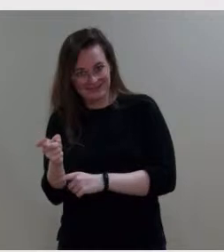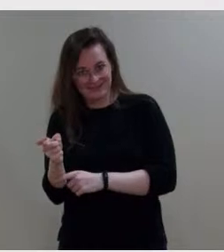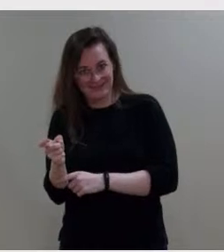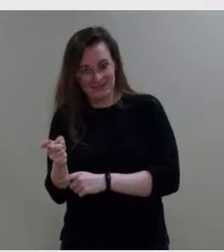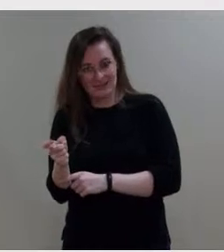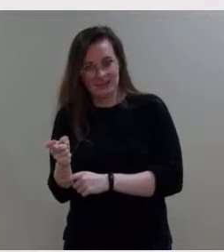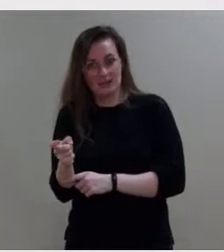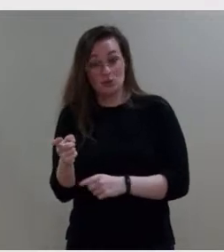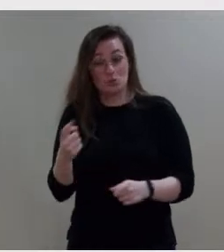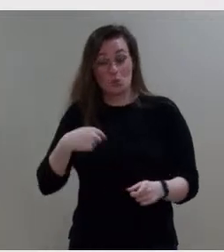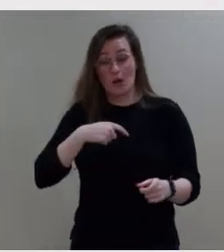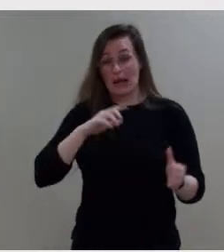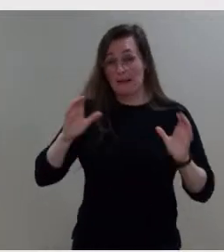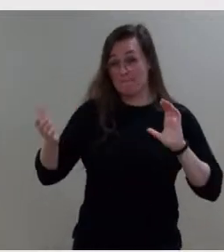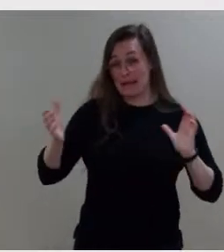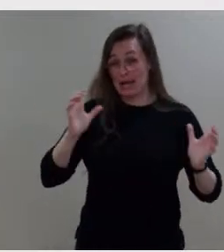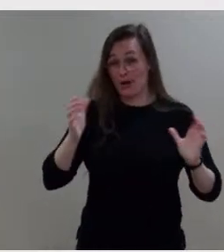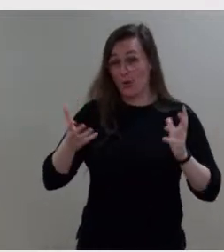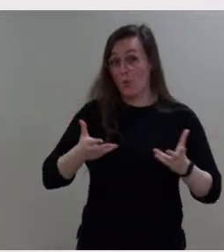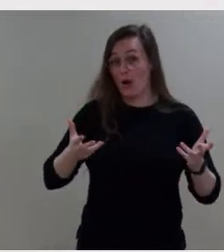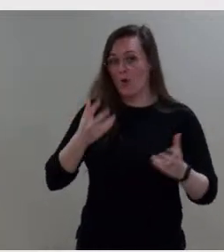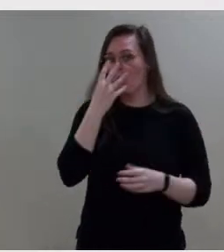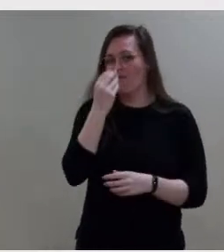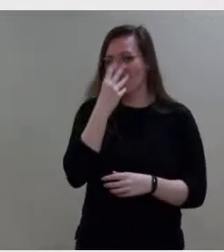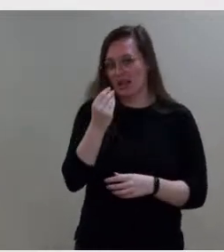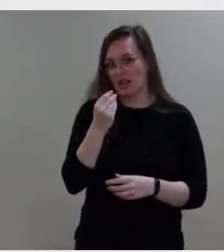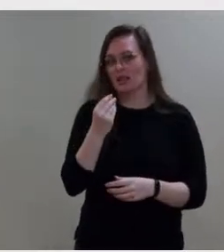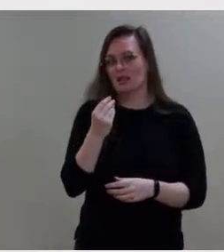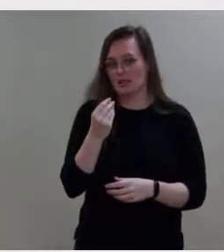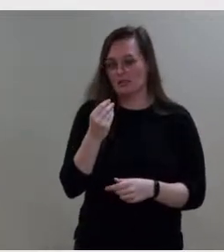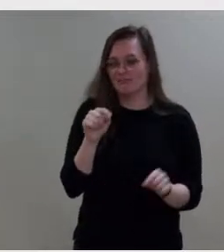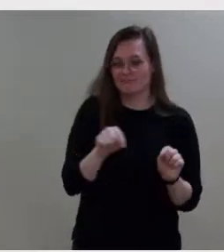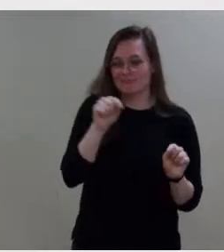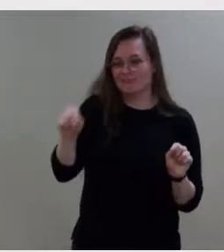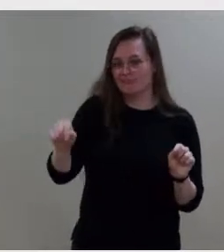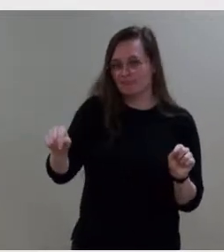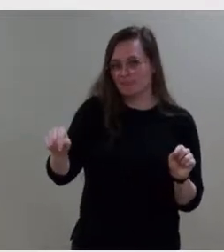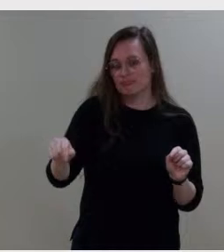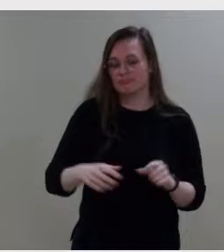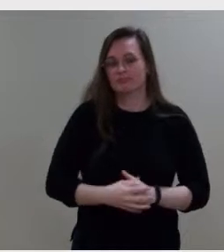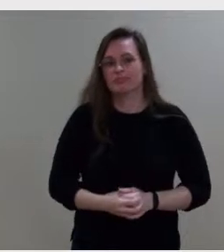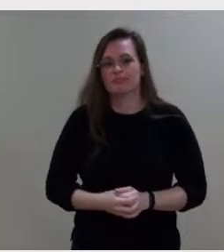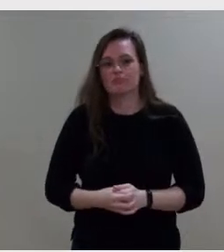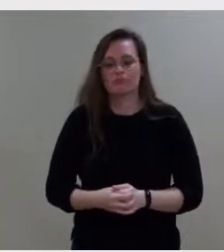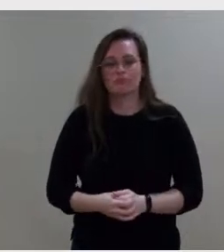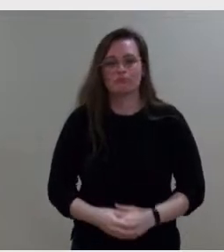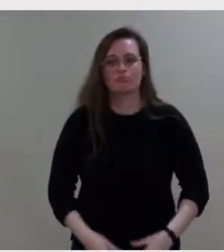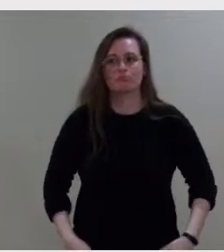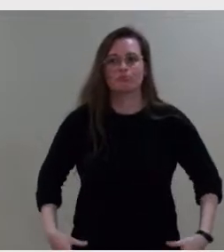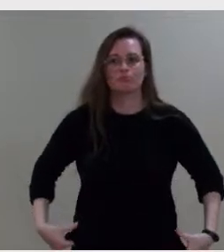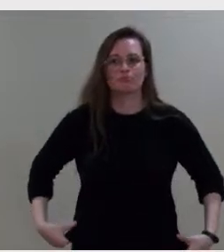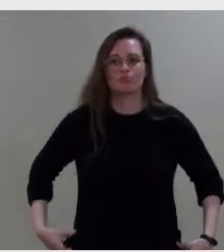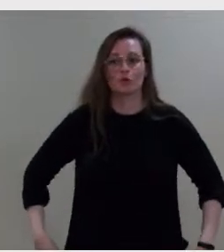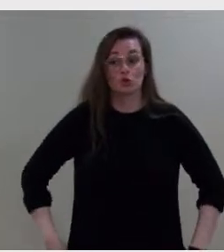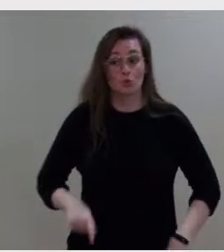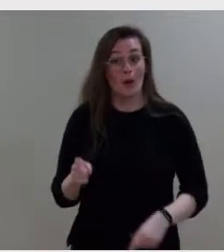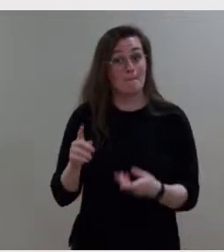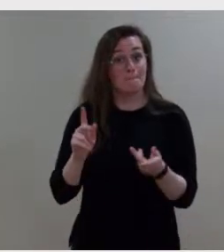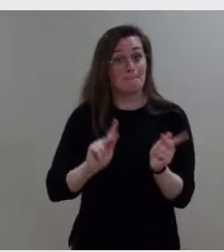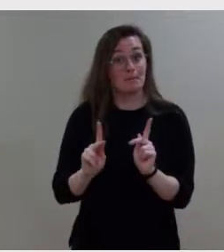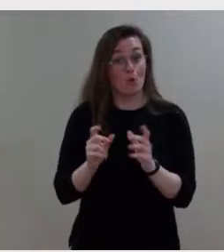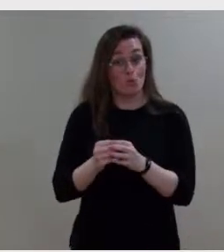comparator that we could look at would be Wolfville. And when you look at the population growth in Wolfville